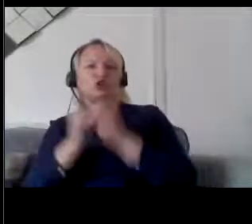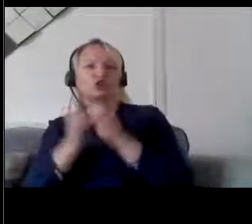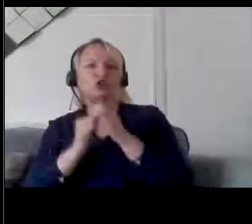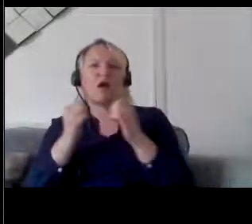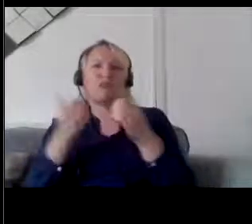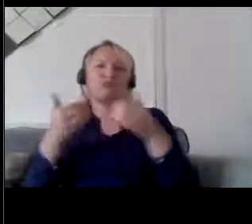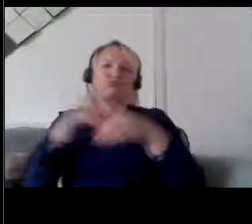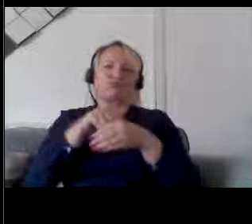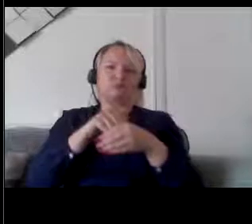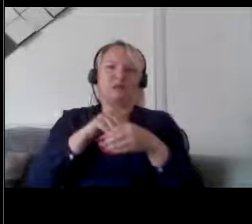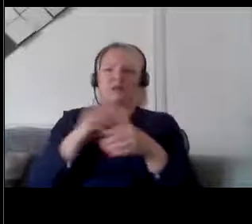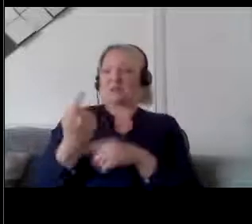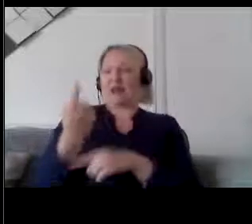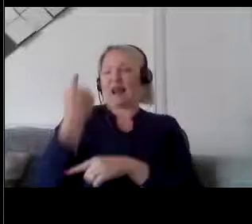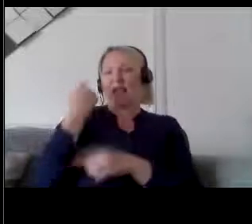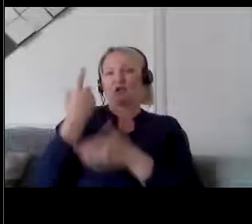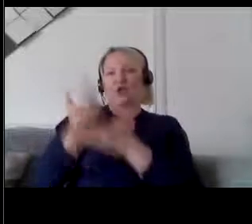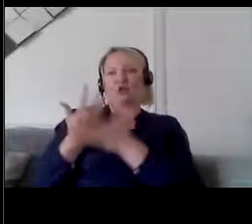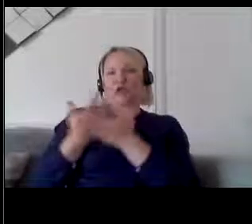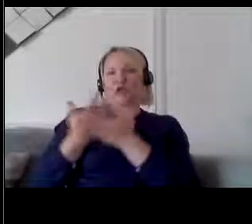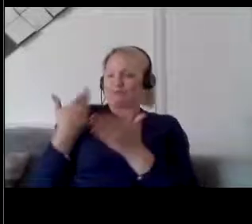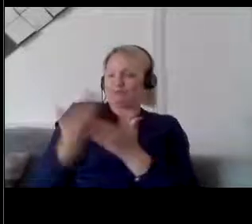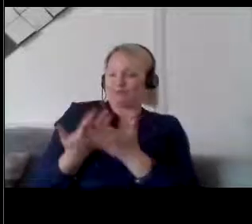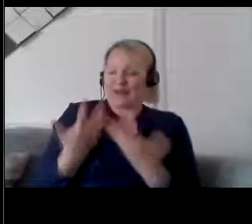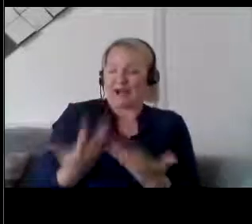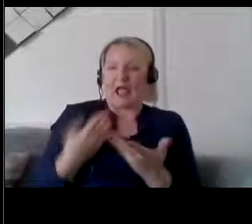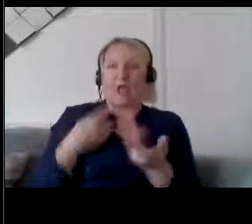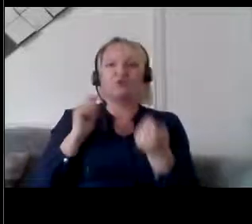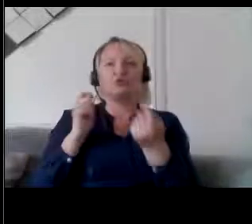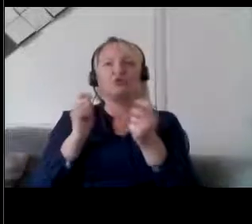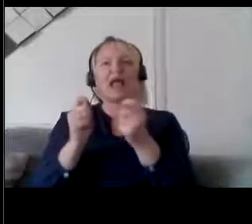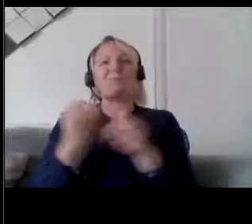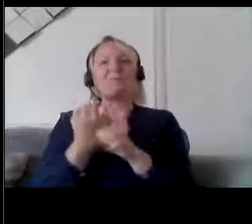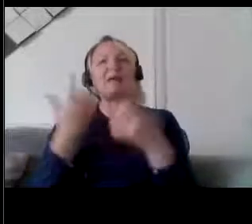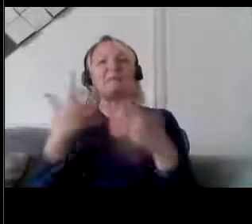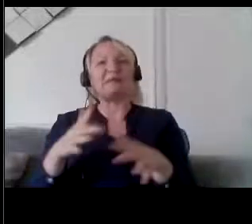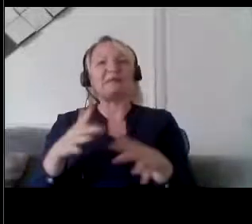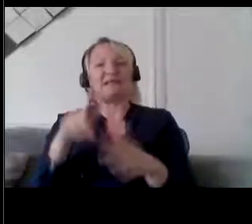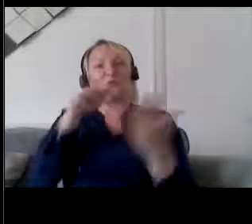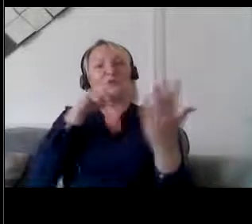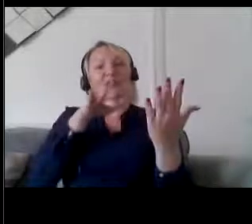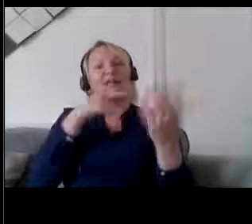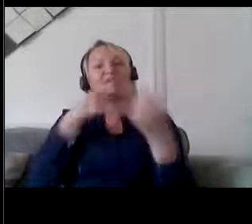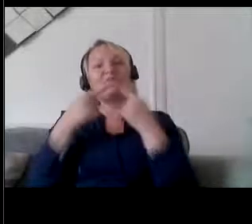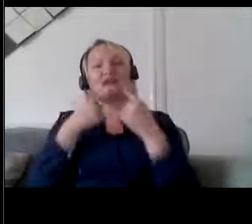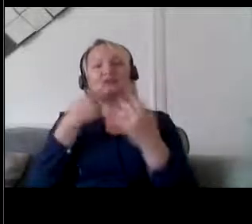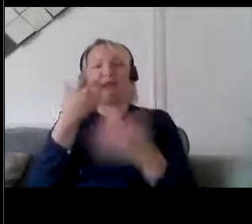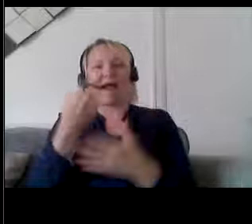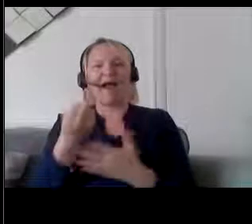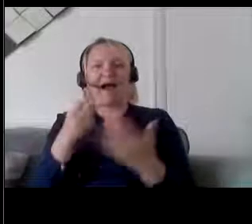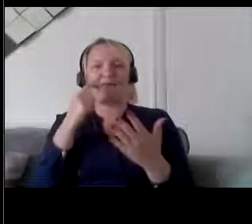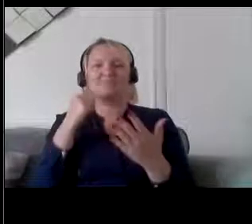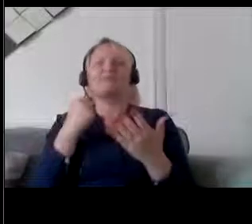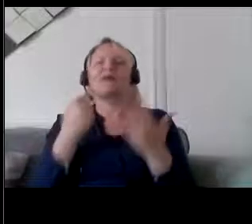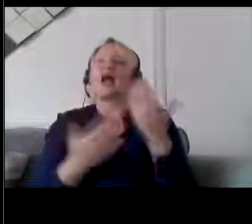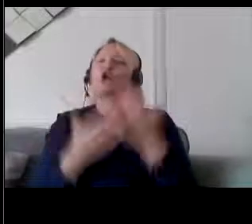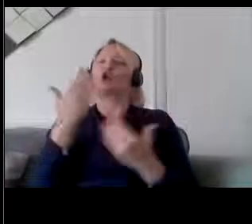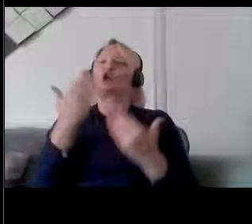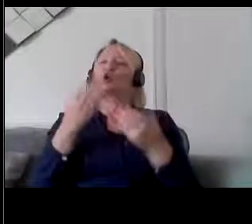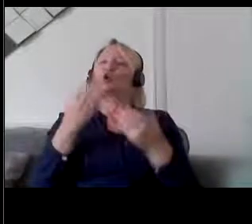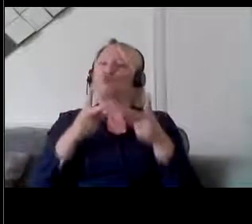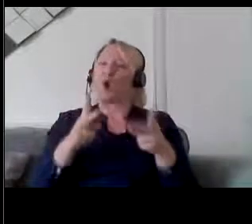since the last consultation. It also includes some updates to our traffic forecasts and how the new road would impact the